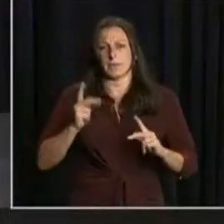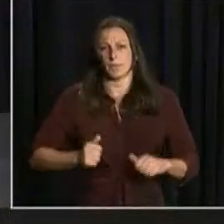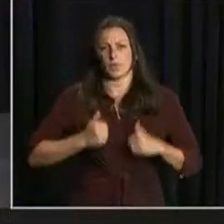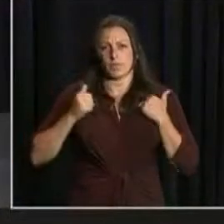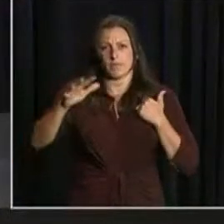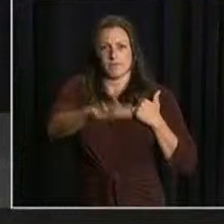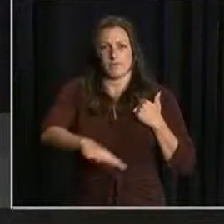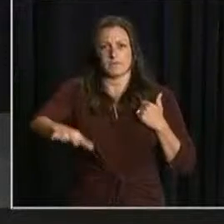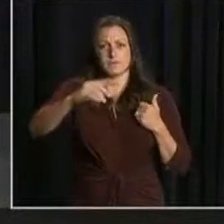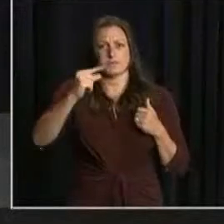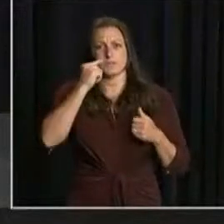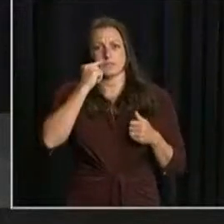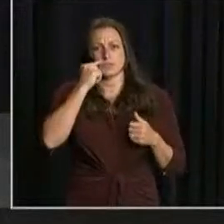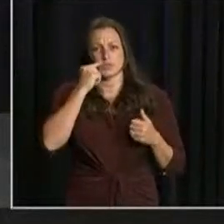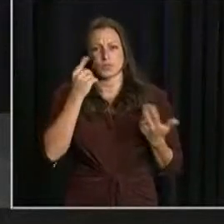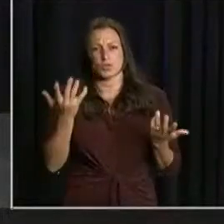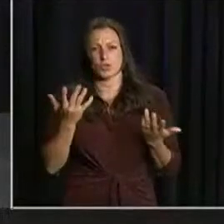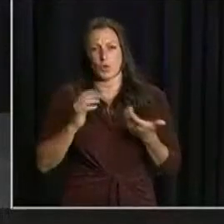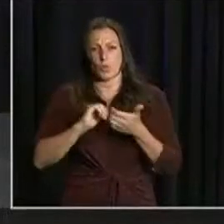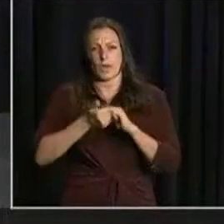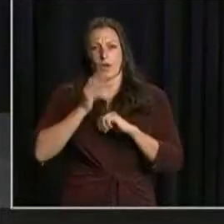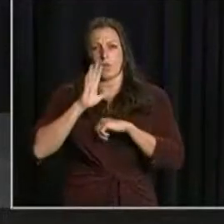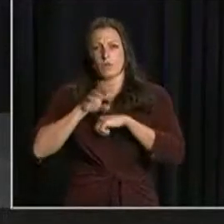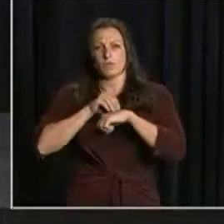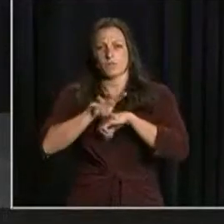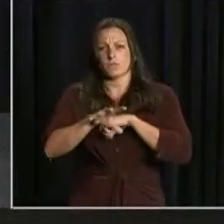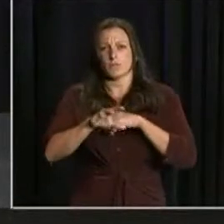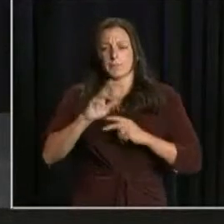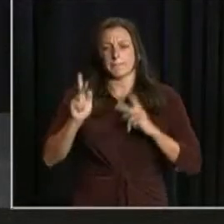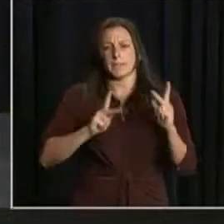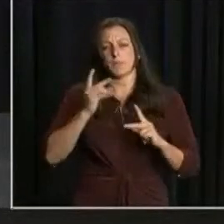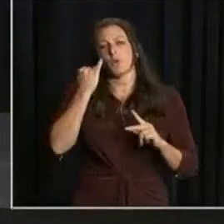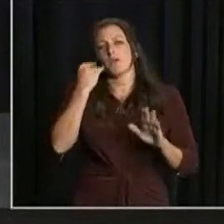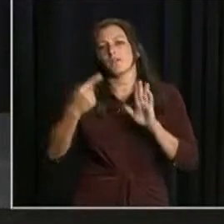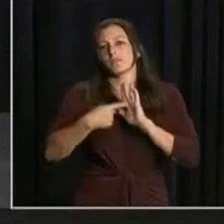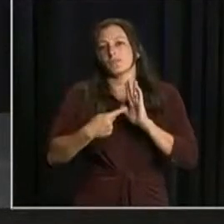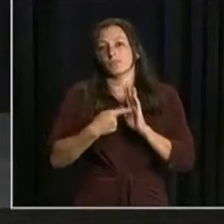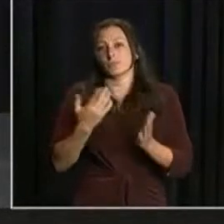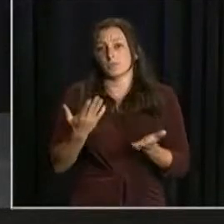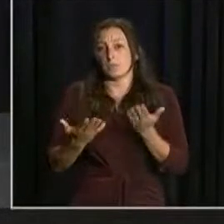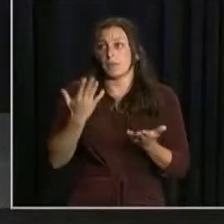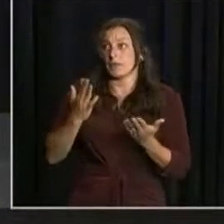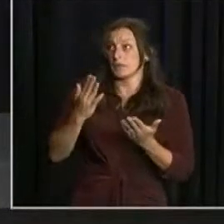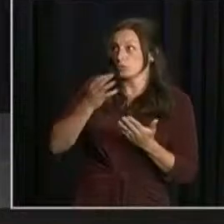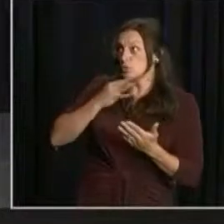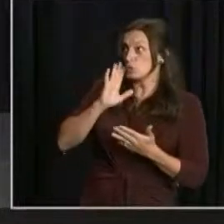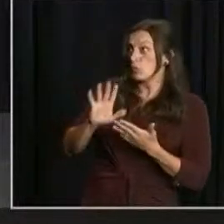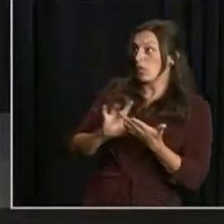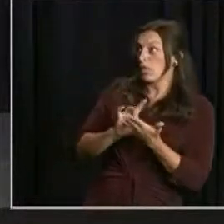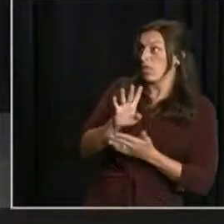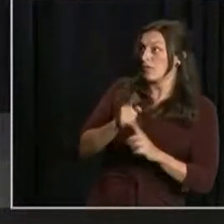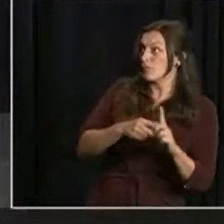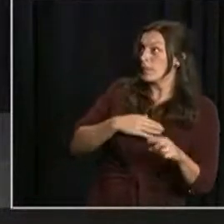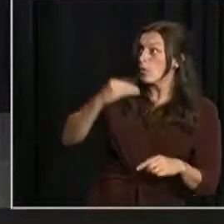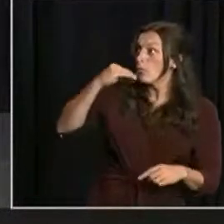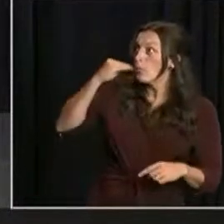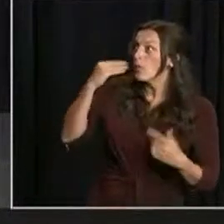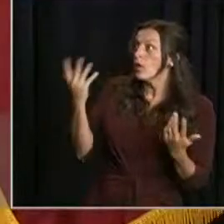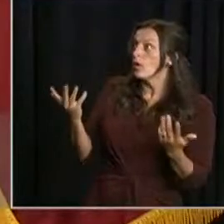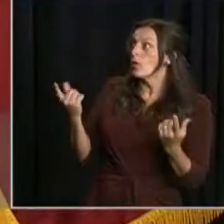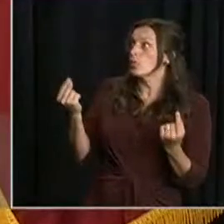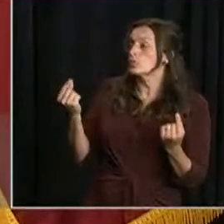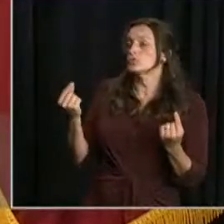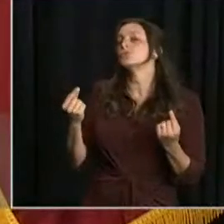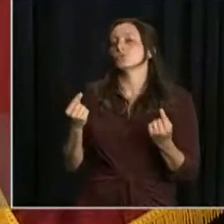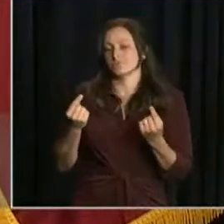the impact it would have for people who may be facing eviction within the next couple of months? Yeah, and I know this